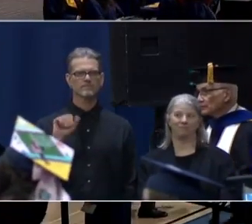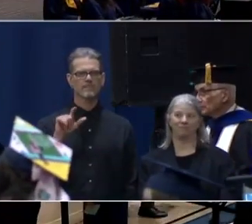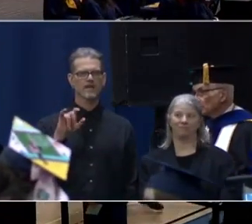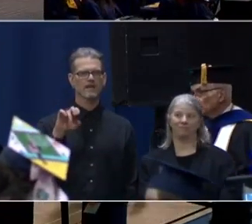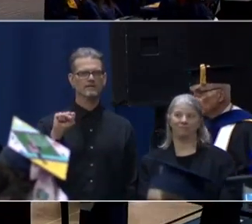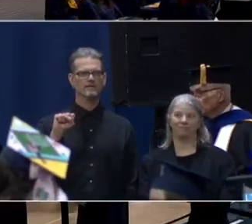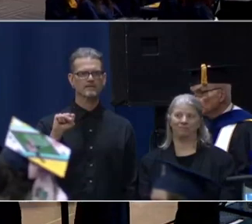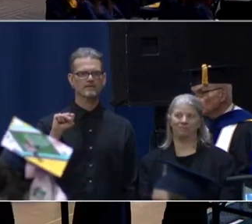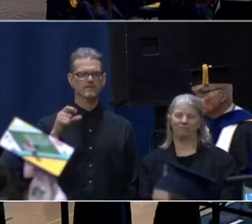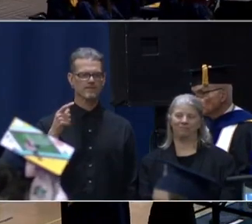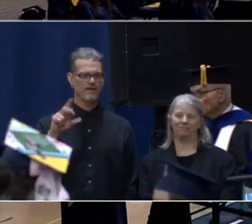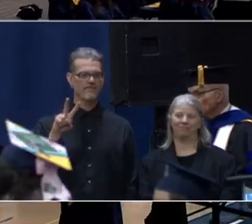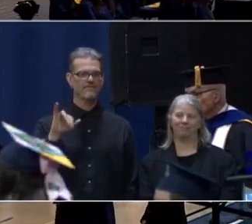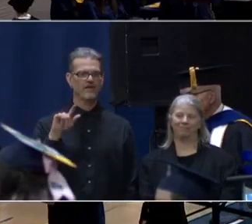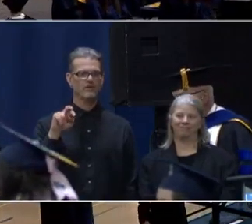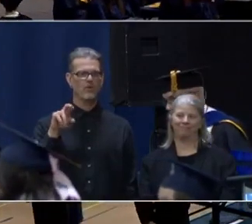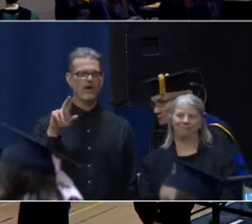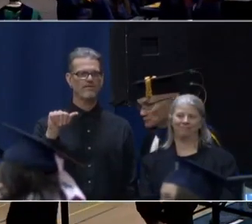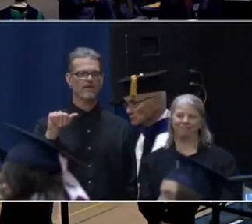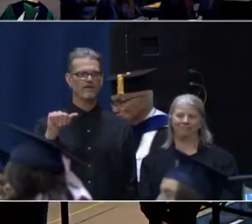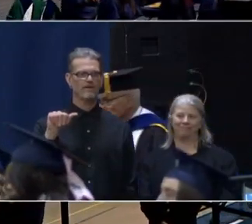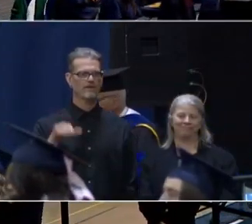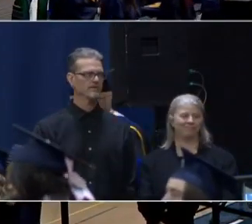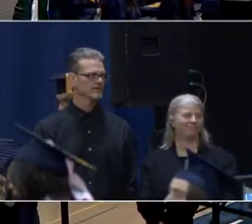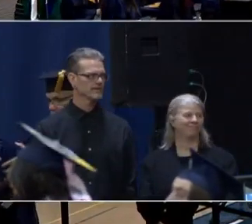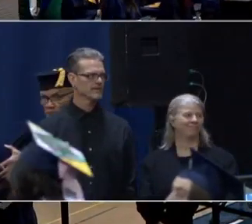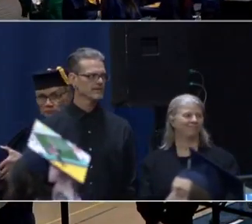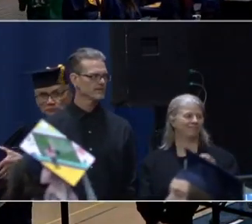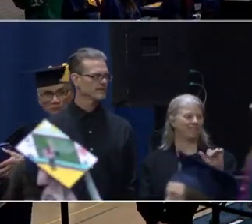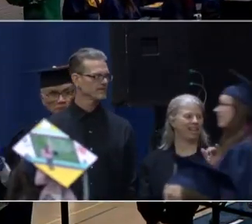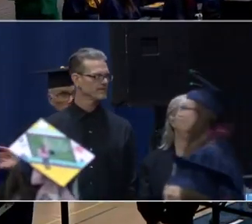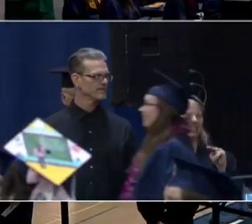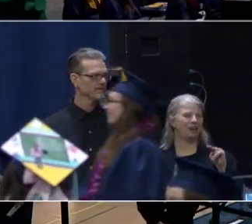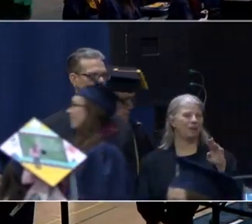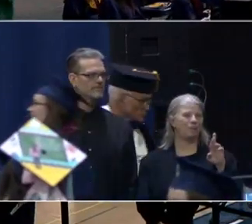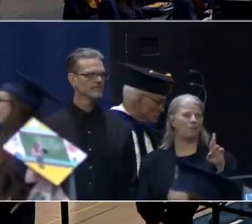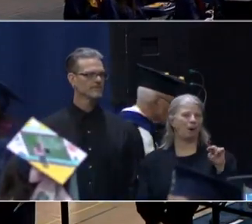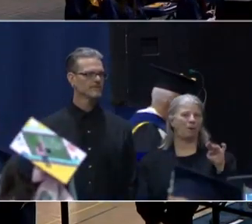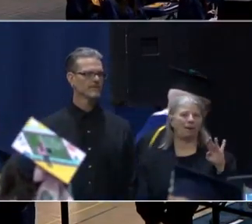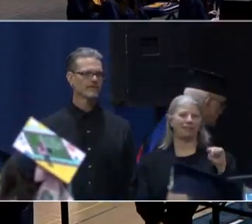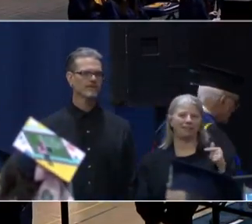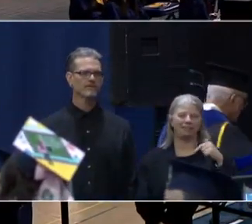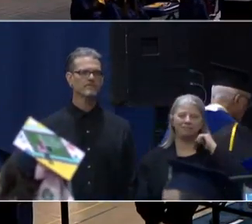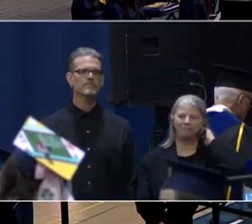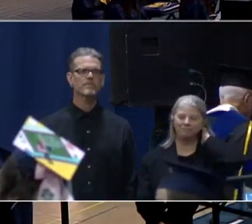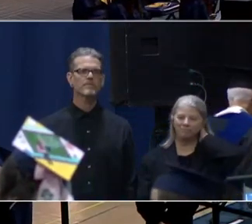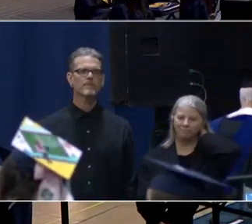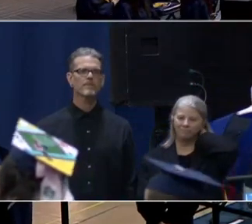Alexis Villanueva. Caitlin Ronan.